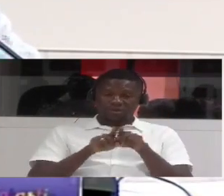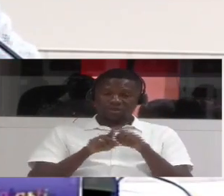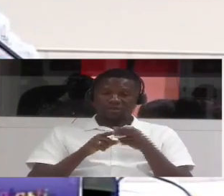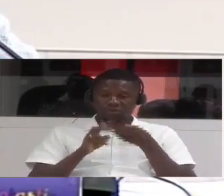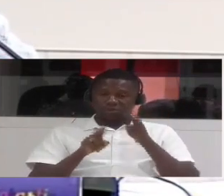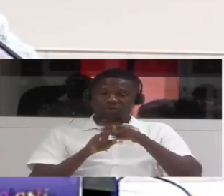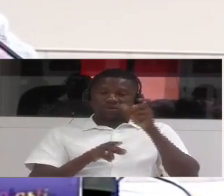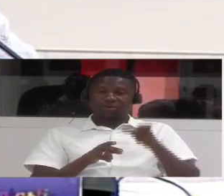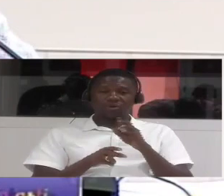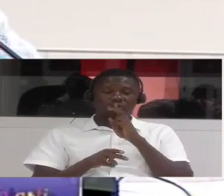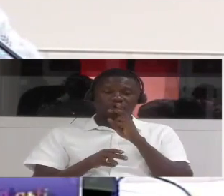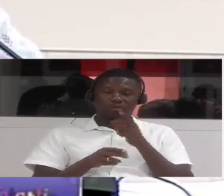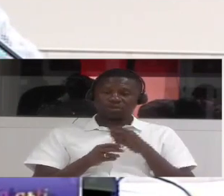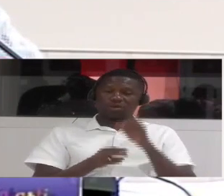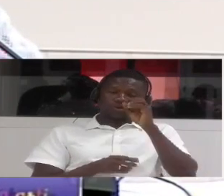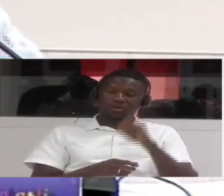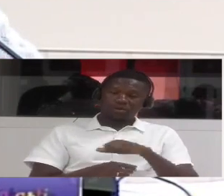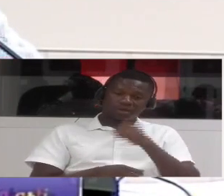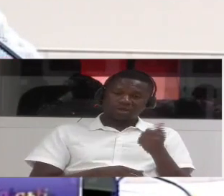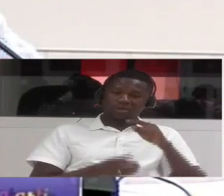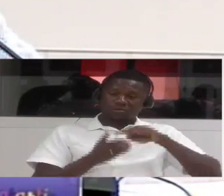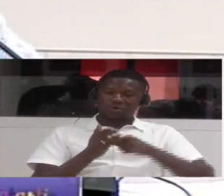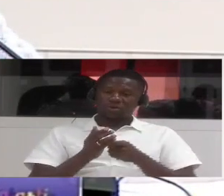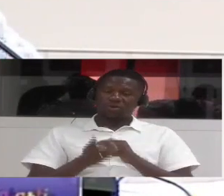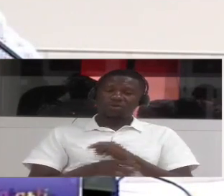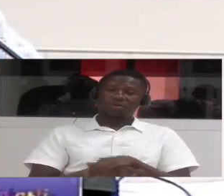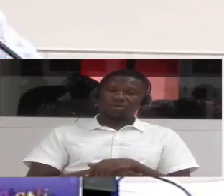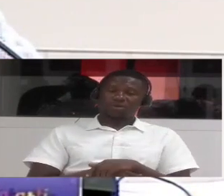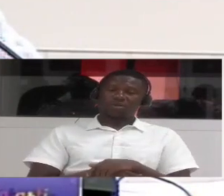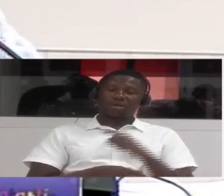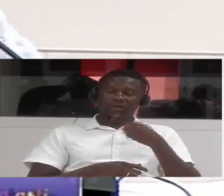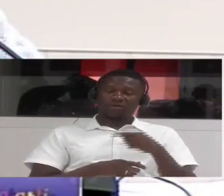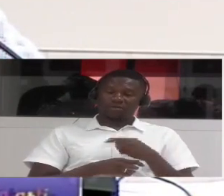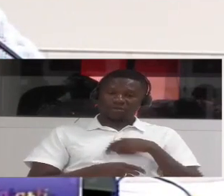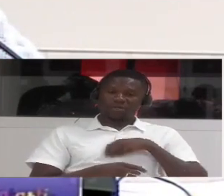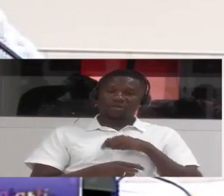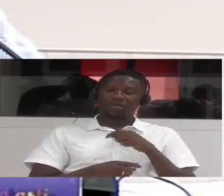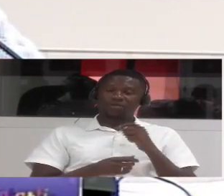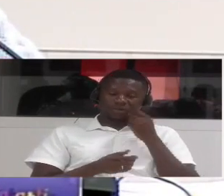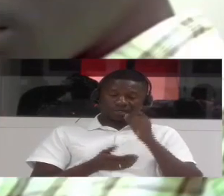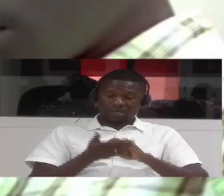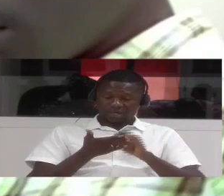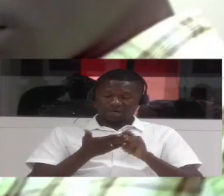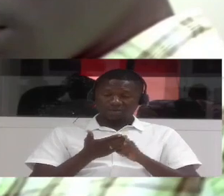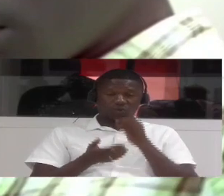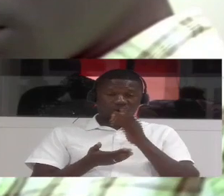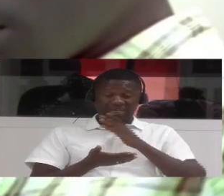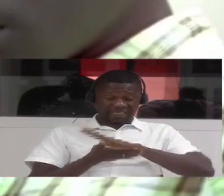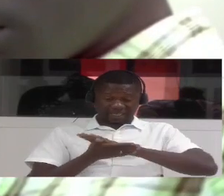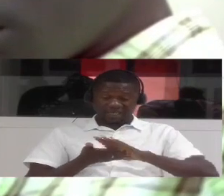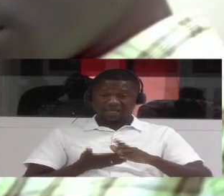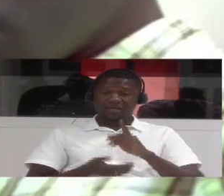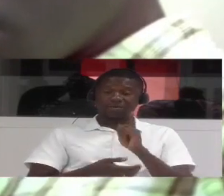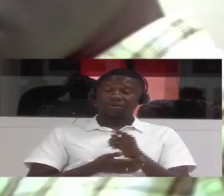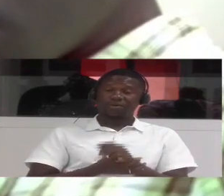Point, the same story, so I had to write a commentary to debunk it. And did